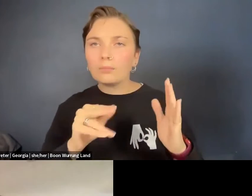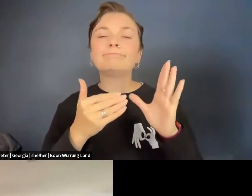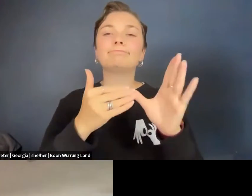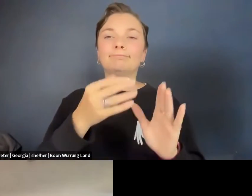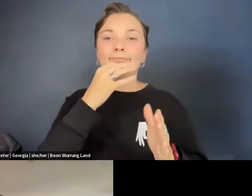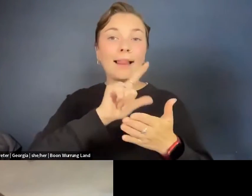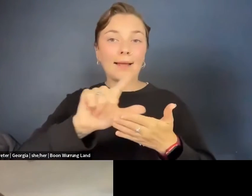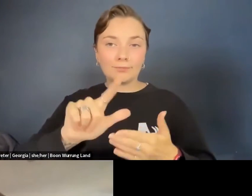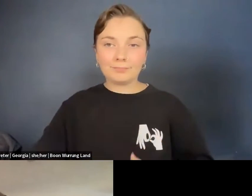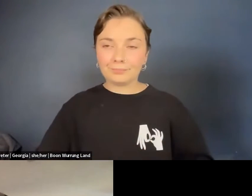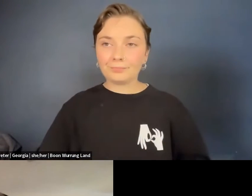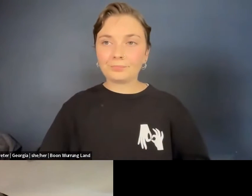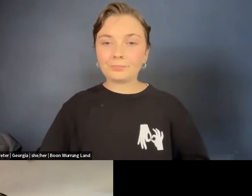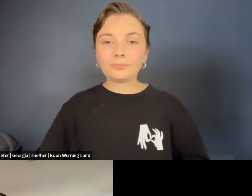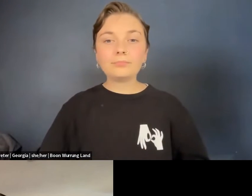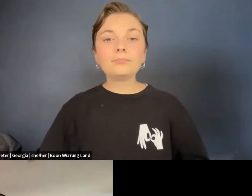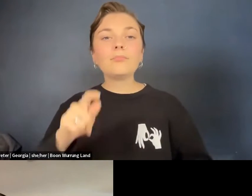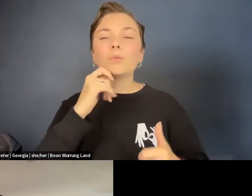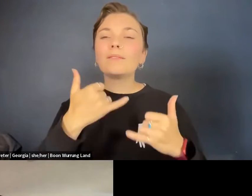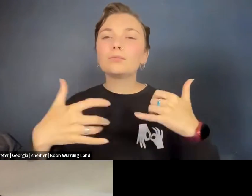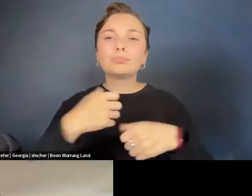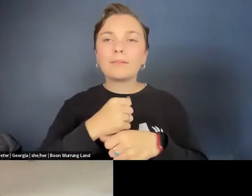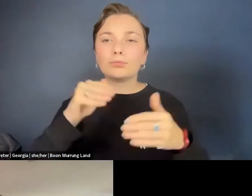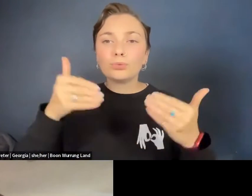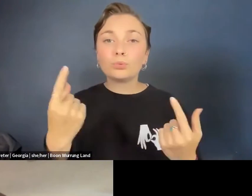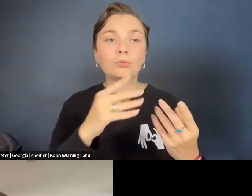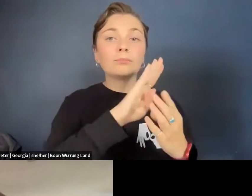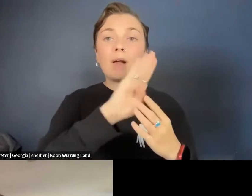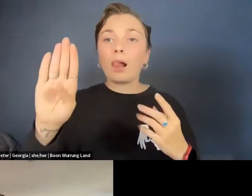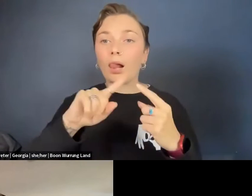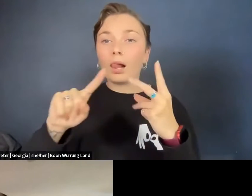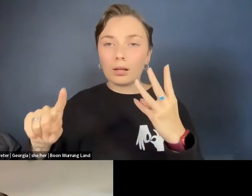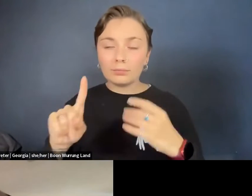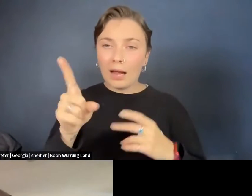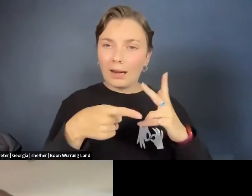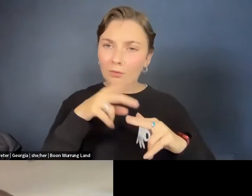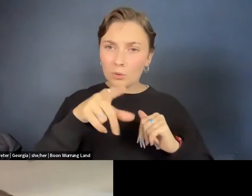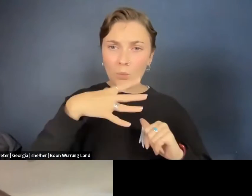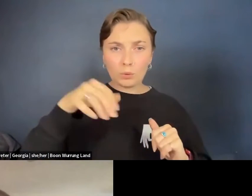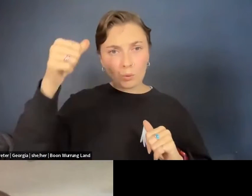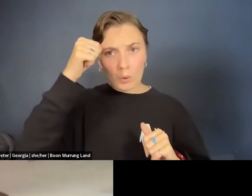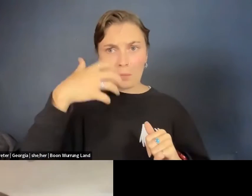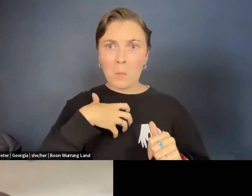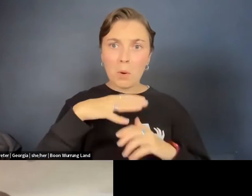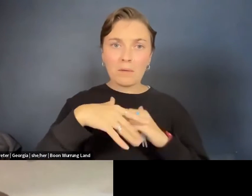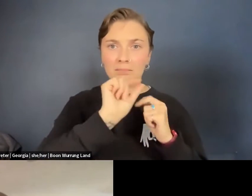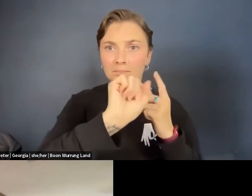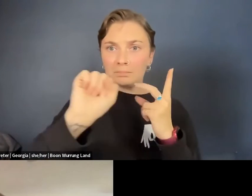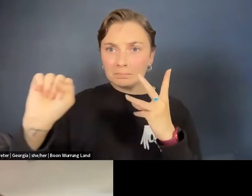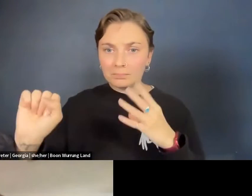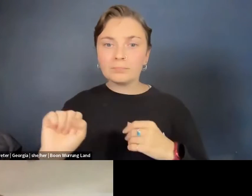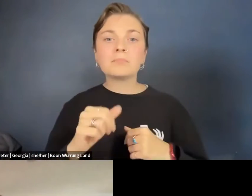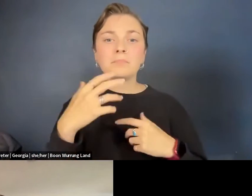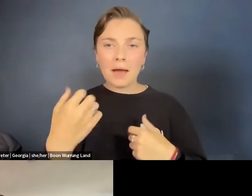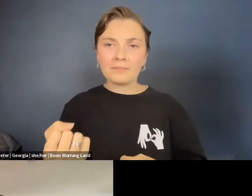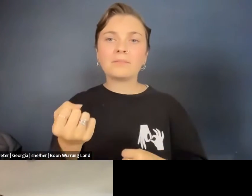on. I'm going to briefly introduce the panelists, but if you want to know much more about them, there